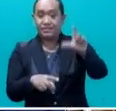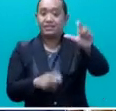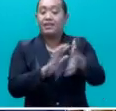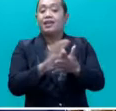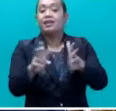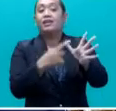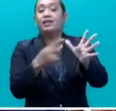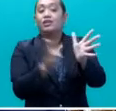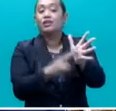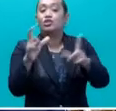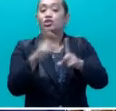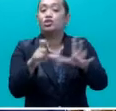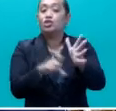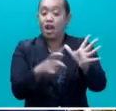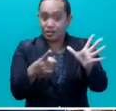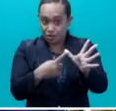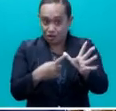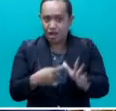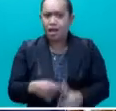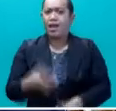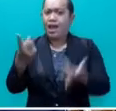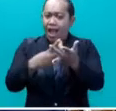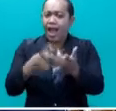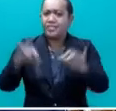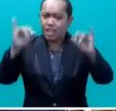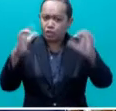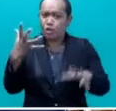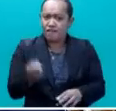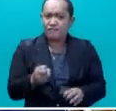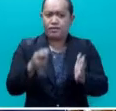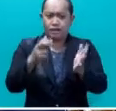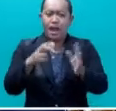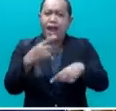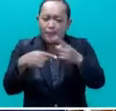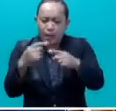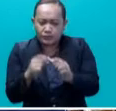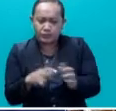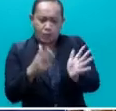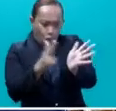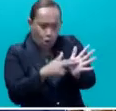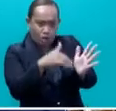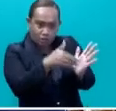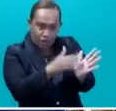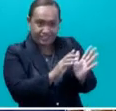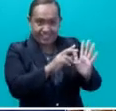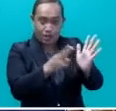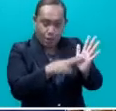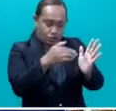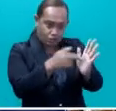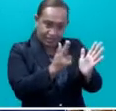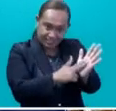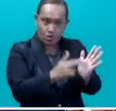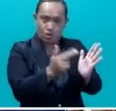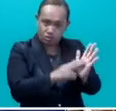of contracts. There's various issues which were raised, and all those contracts renewed for 5 years, quick succession